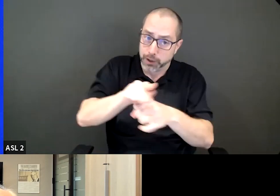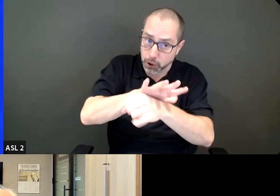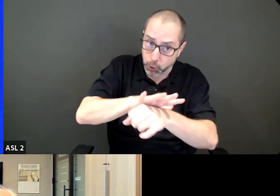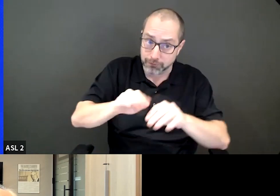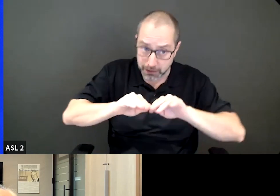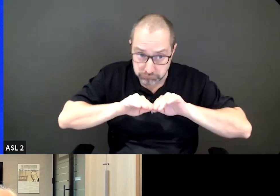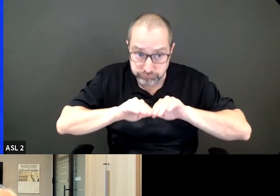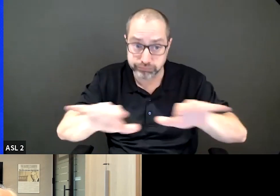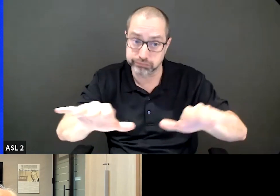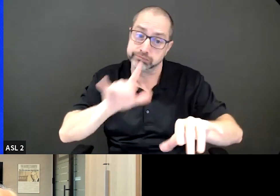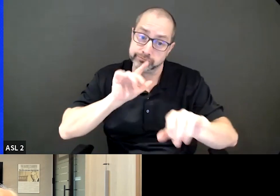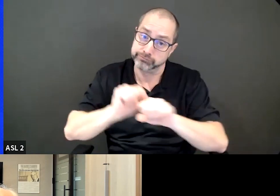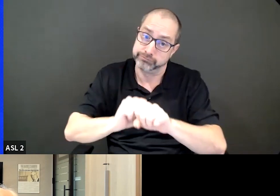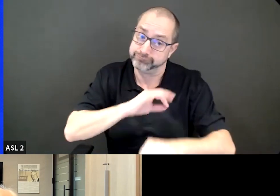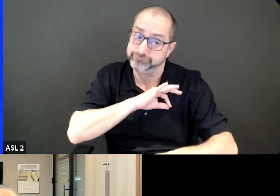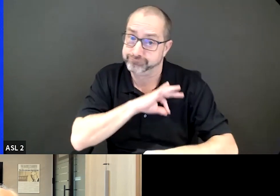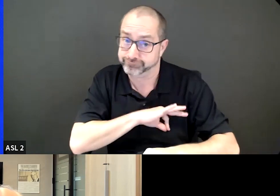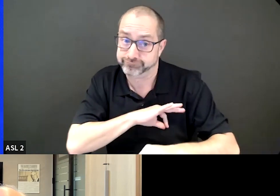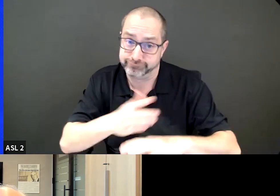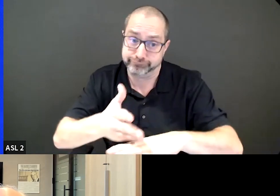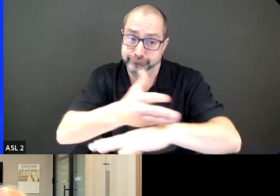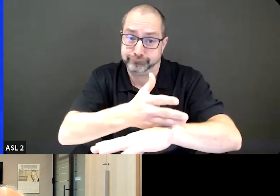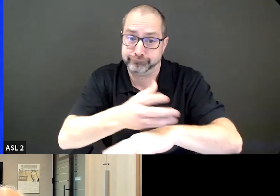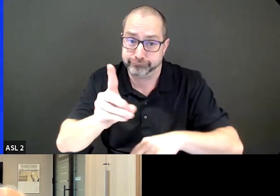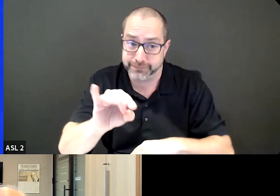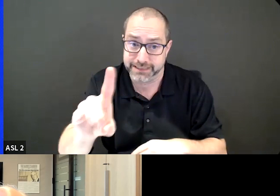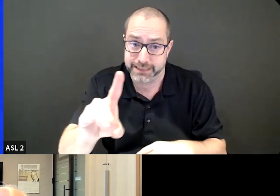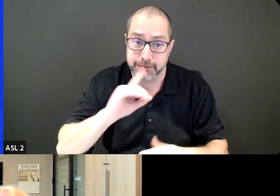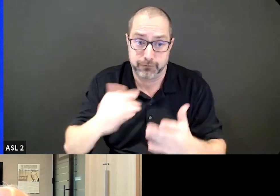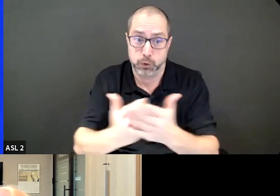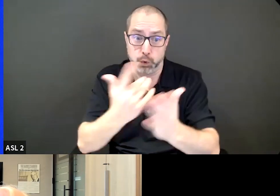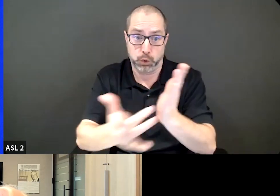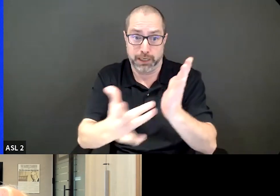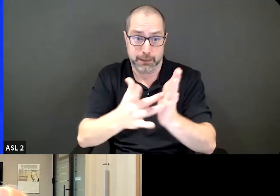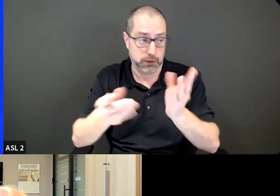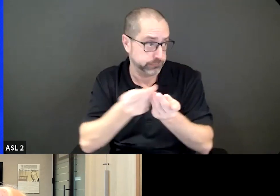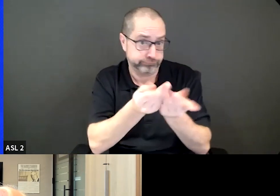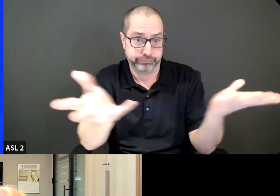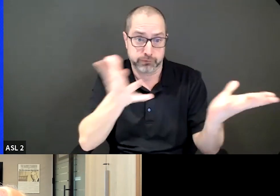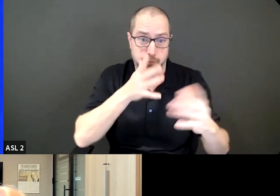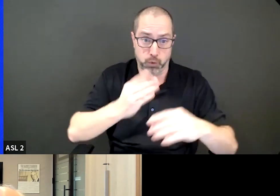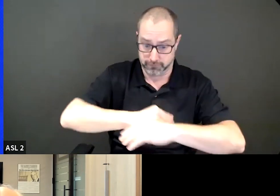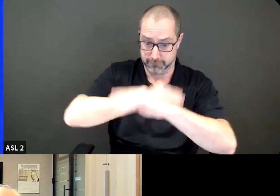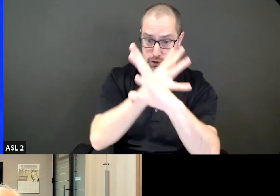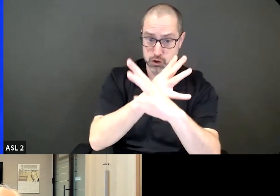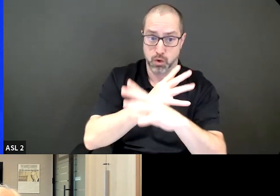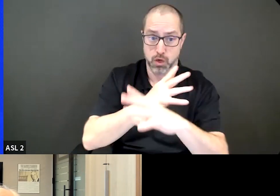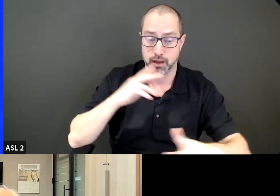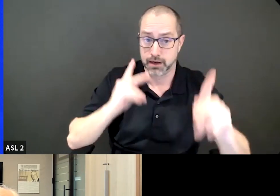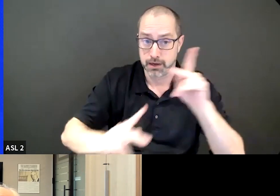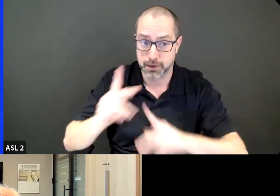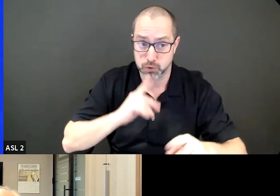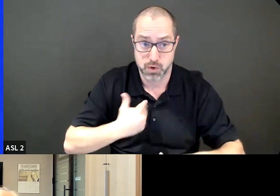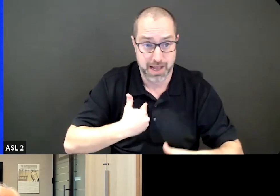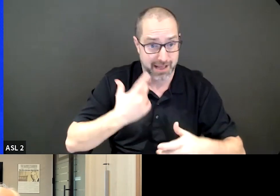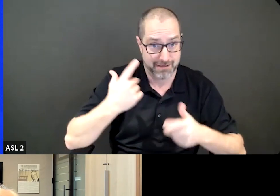forward, that the new technologies that allow us to meet virtually for people who have